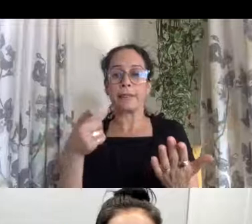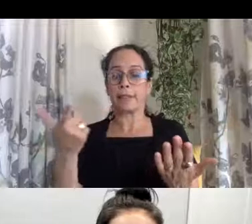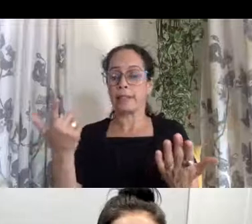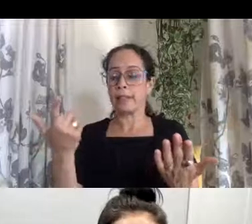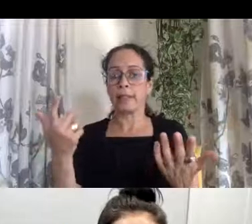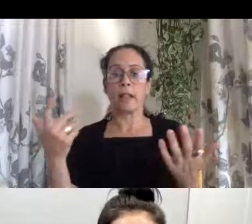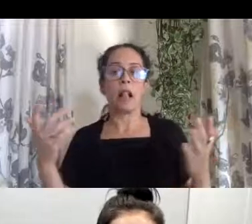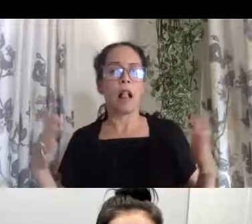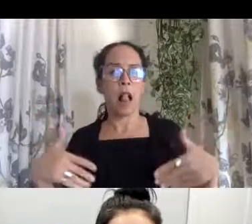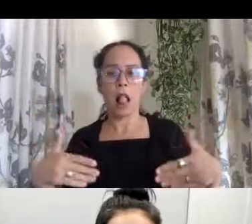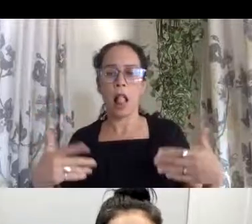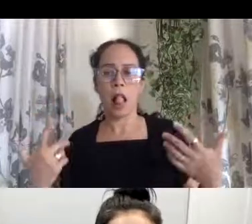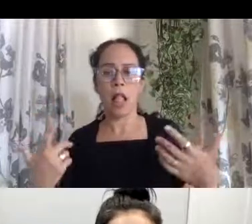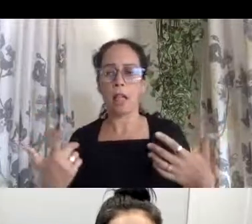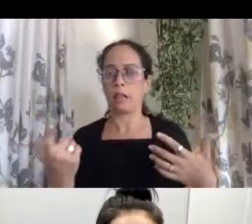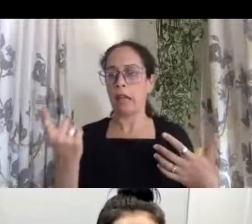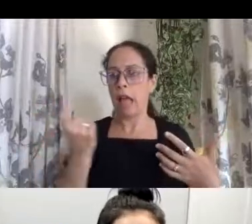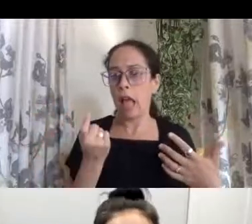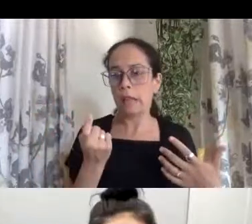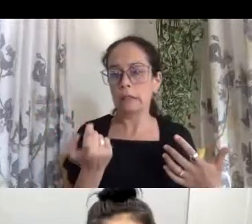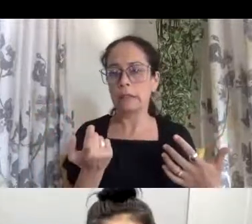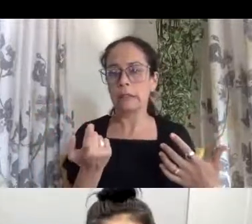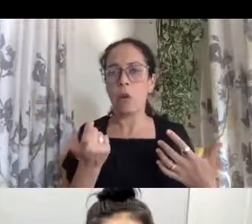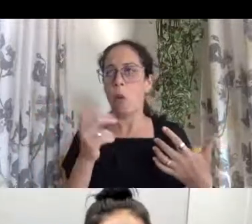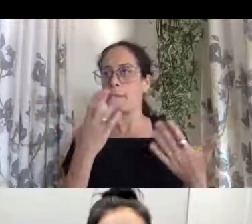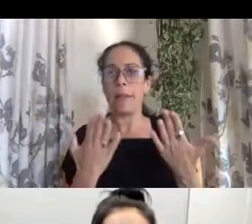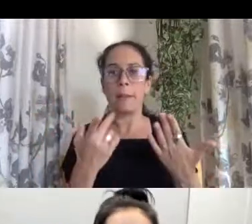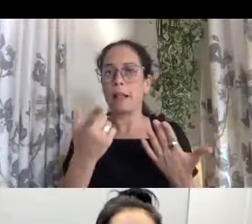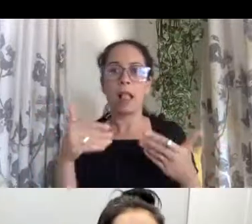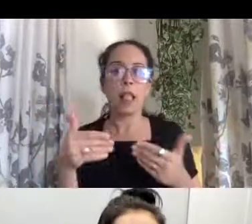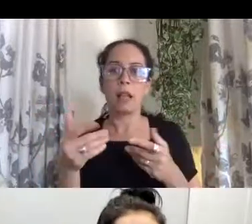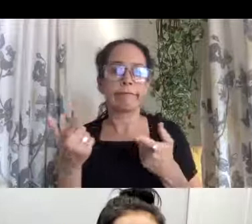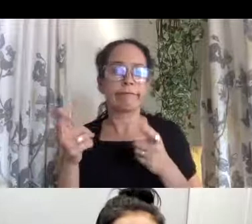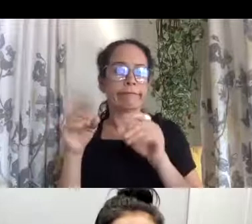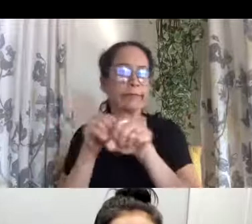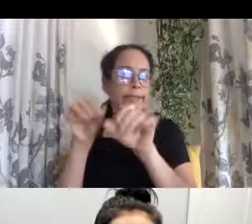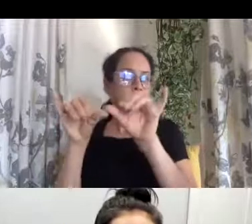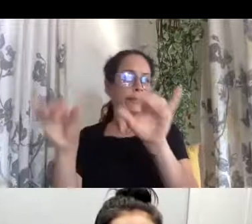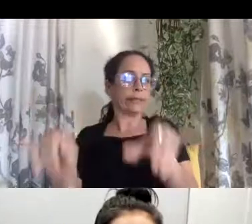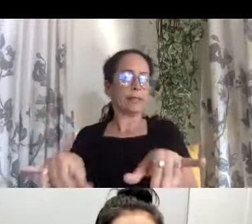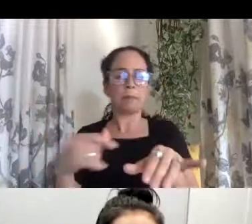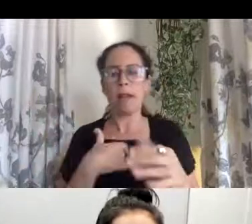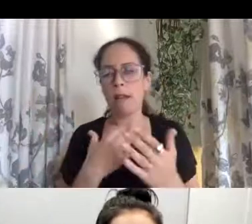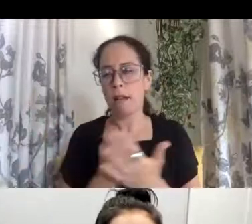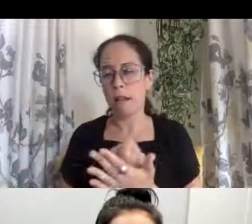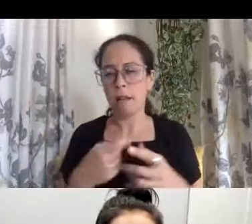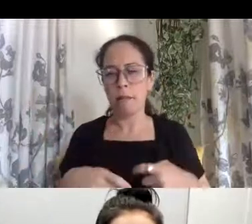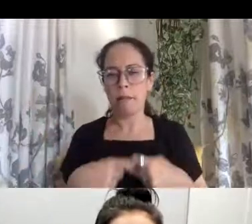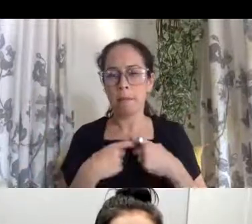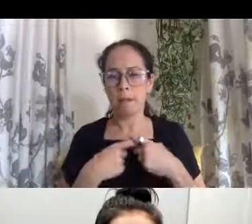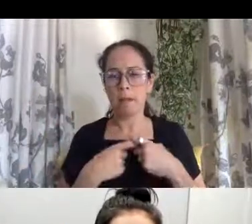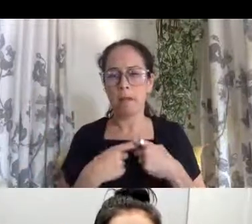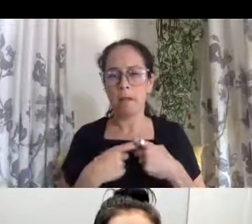been consented or is not yet in the system. And I'm just going to pause here for a minute because I know